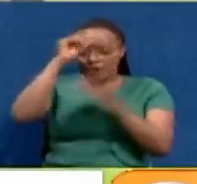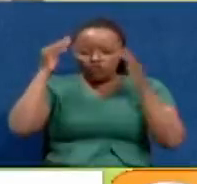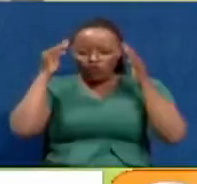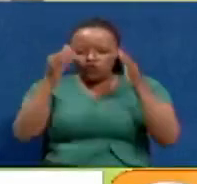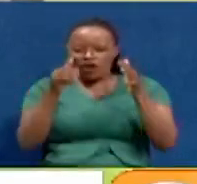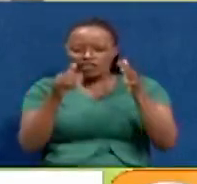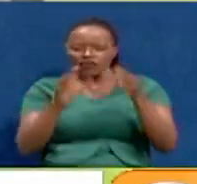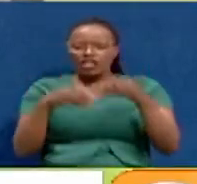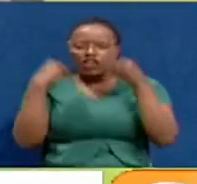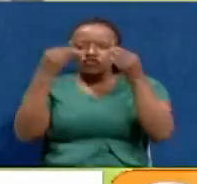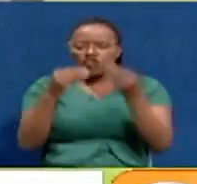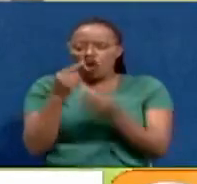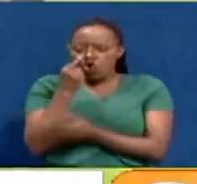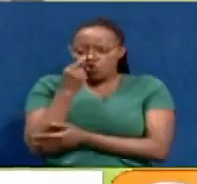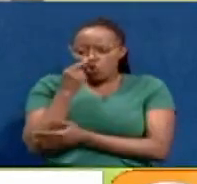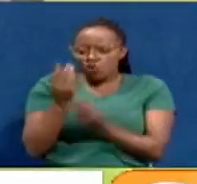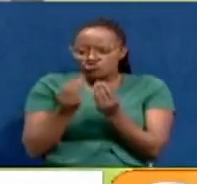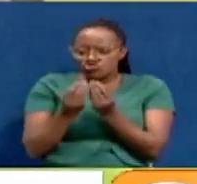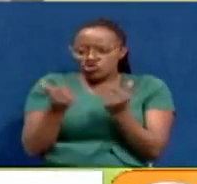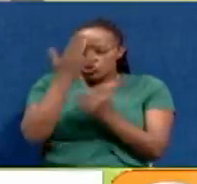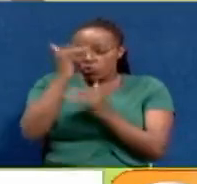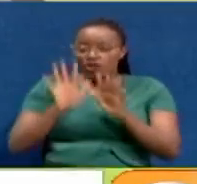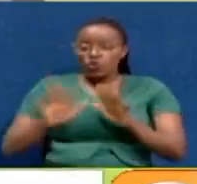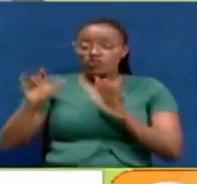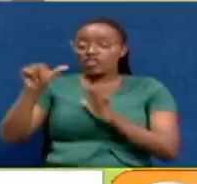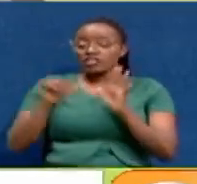look inwards and provide homegrown solutions to avert